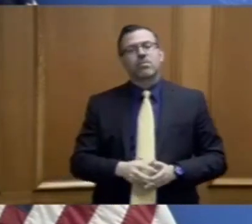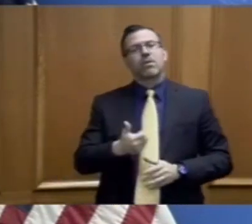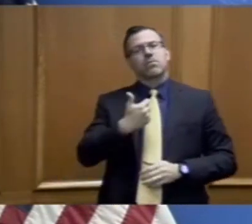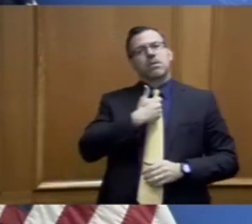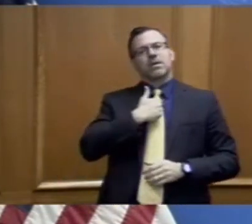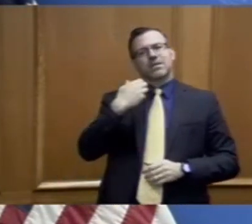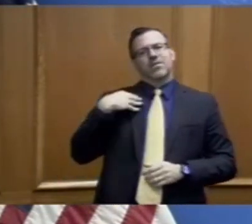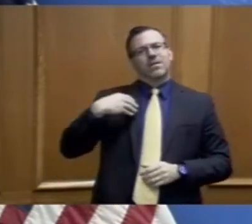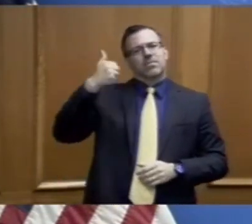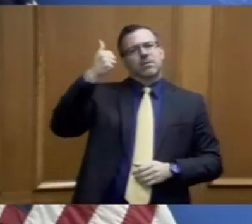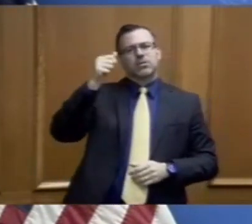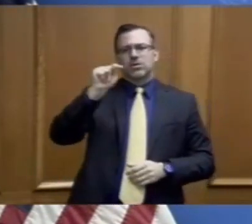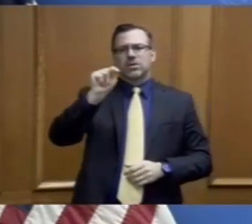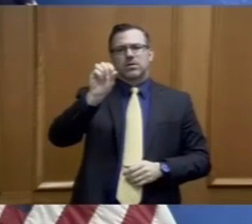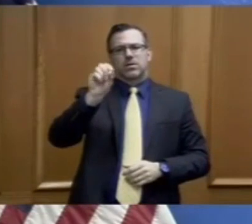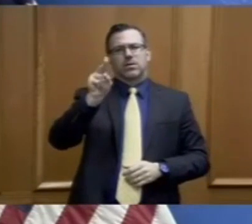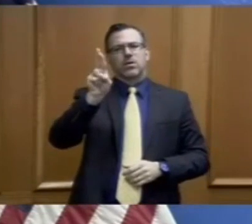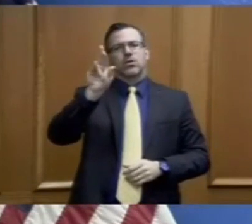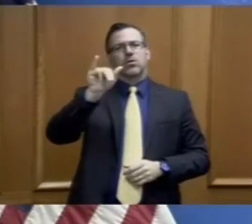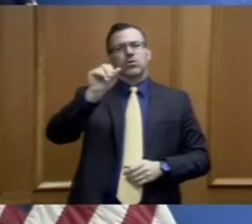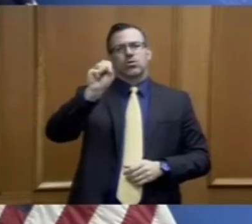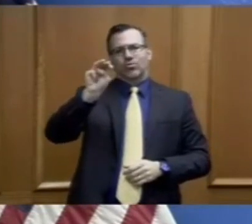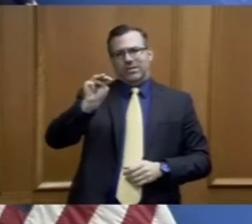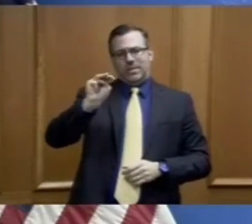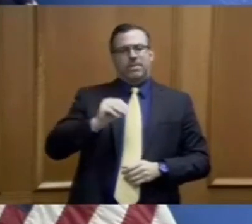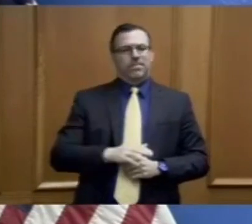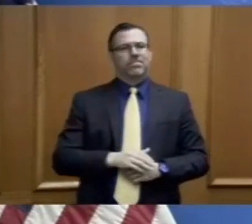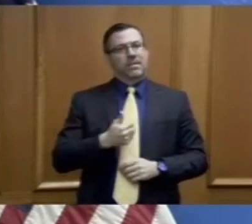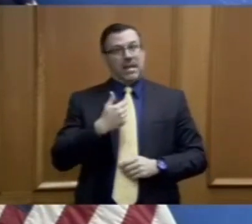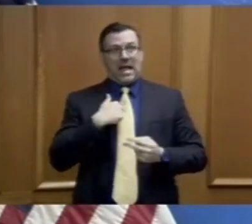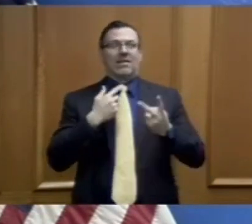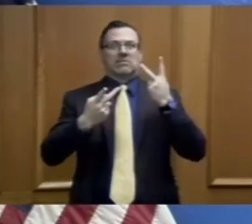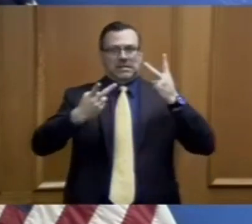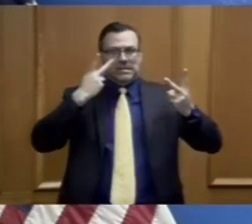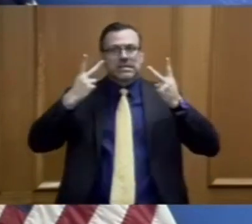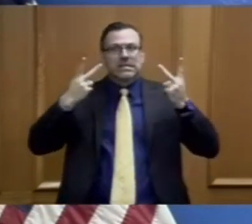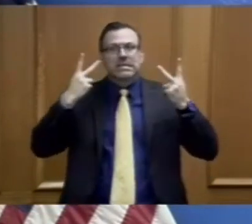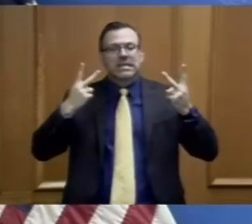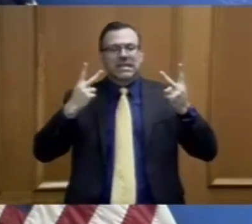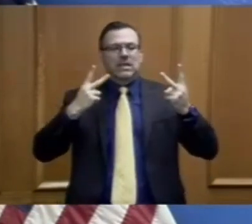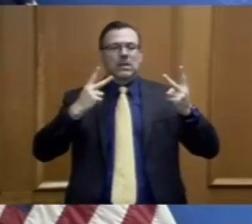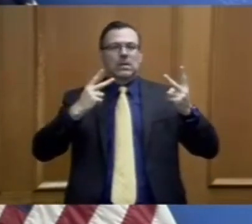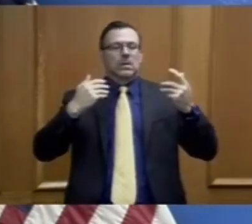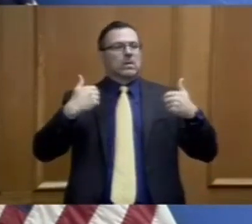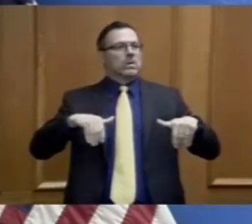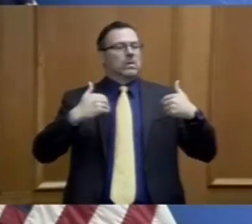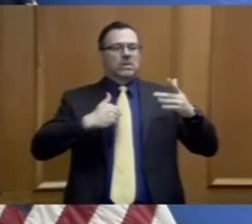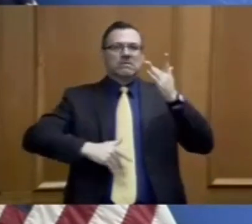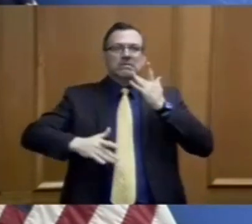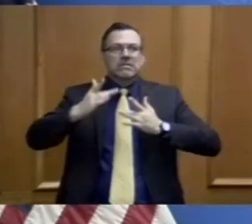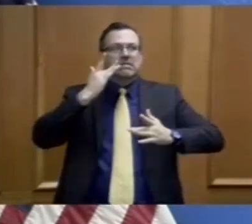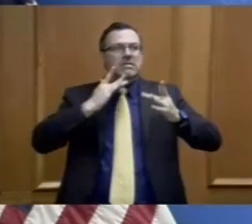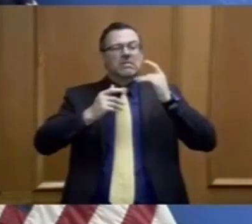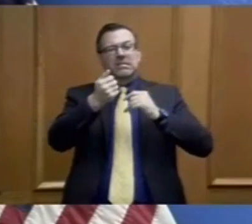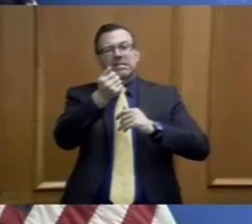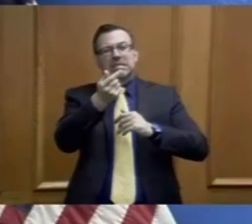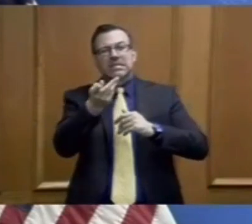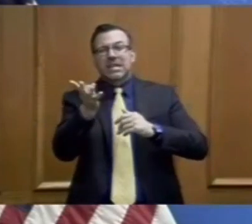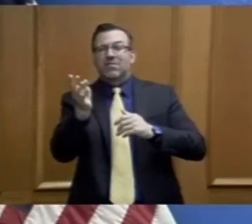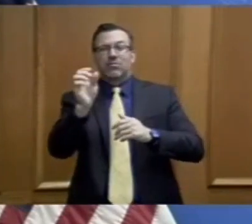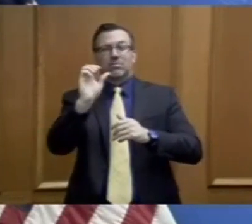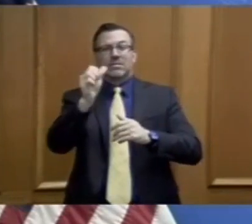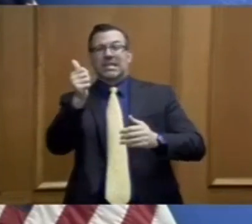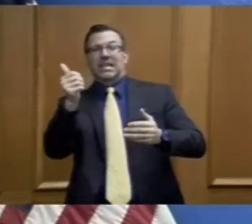Commissioner of Tourist Development, I've seen the devastation firsthand as tens of thousands of my colleagues